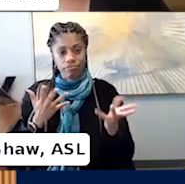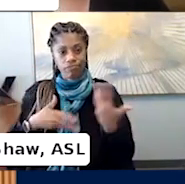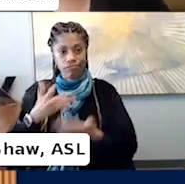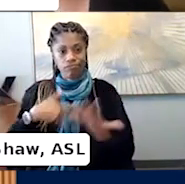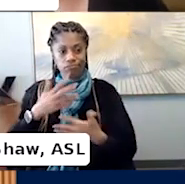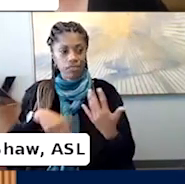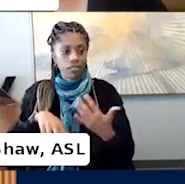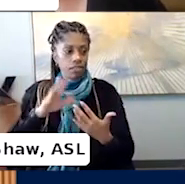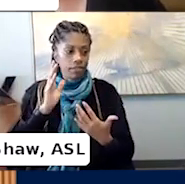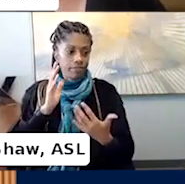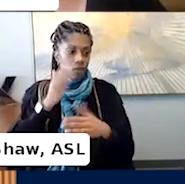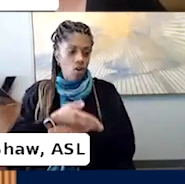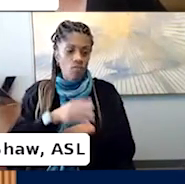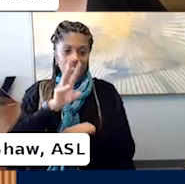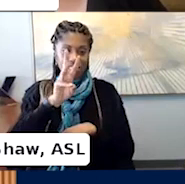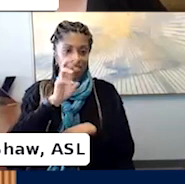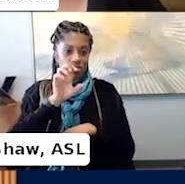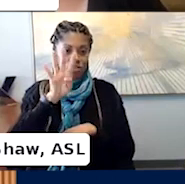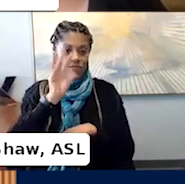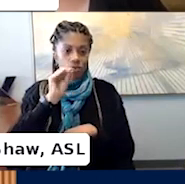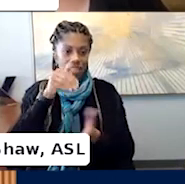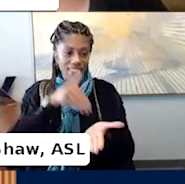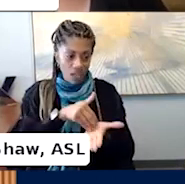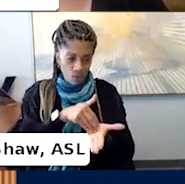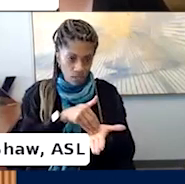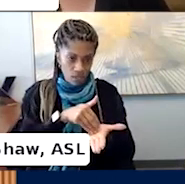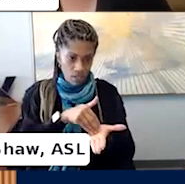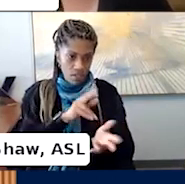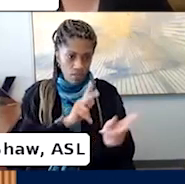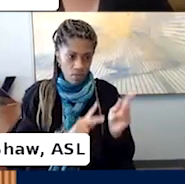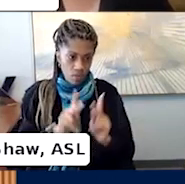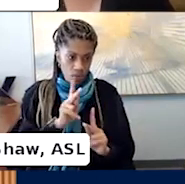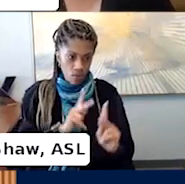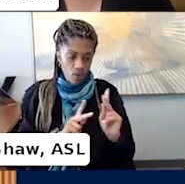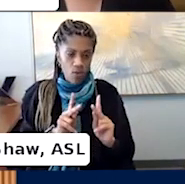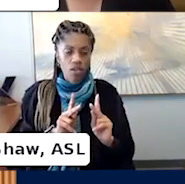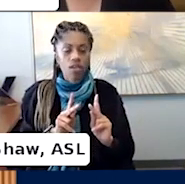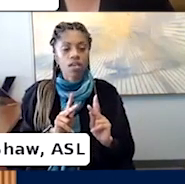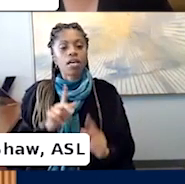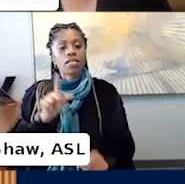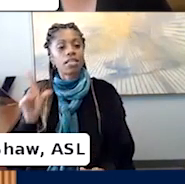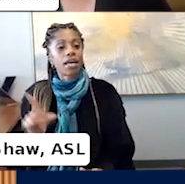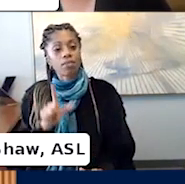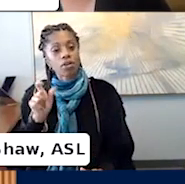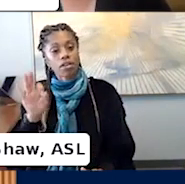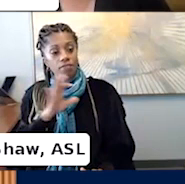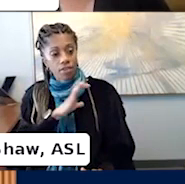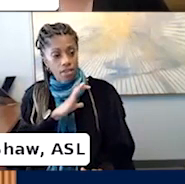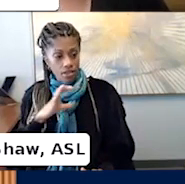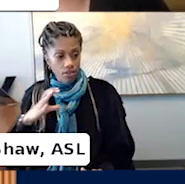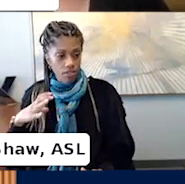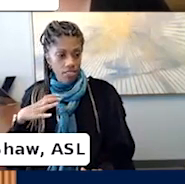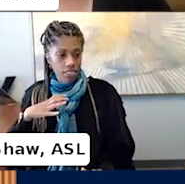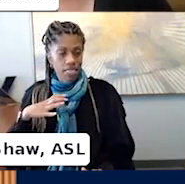endeavor. And that archive that we have at the Library of Congress is the largest single collection of personal narratives gathered in one